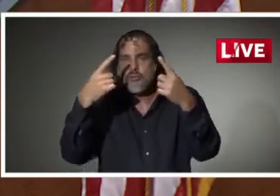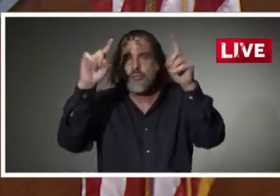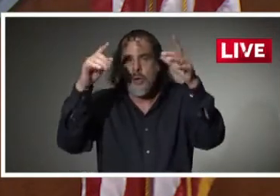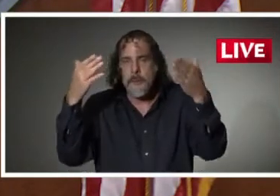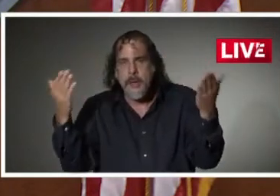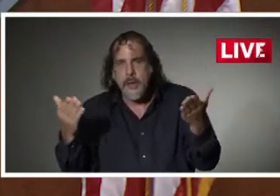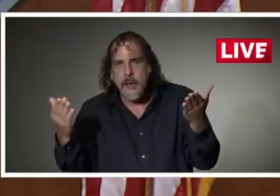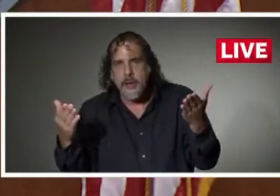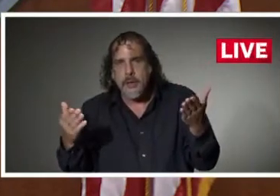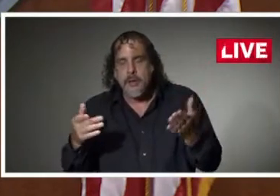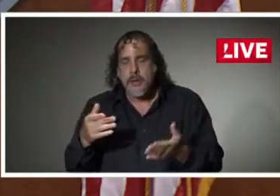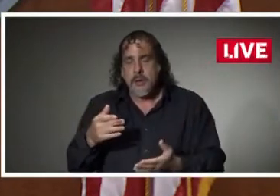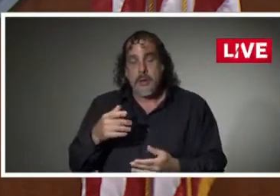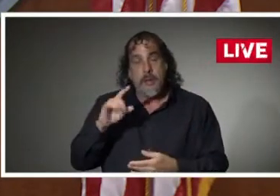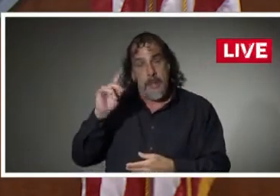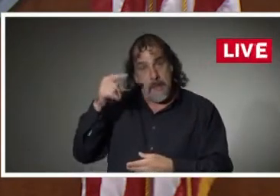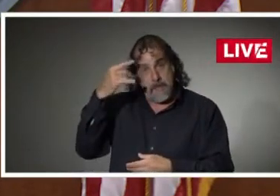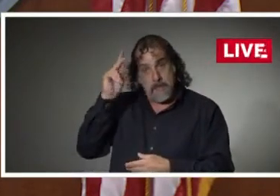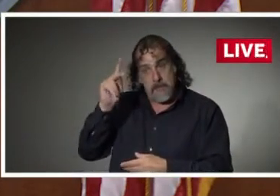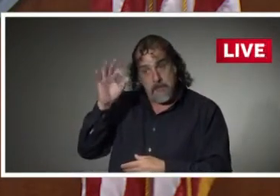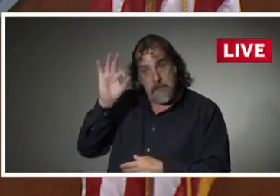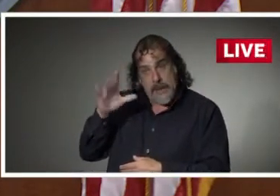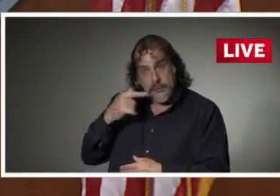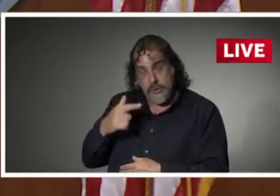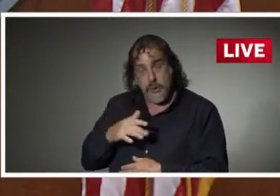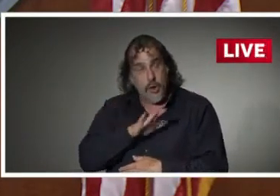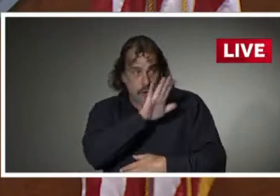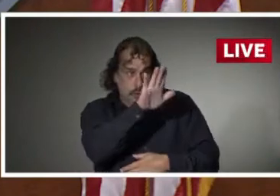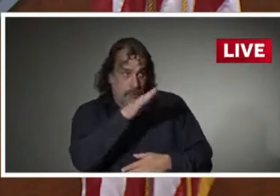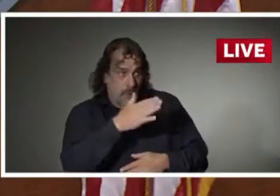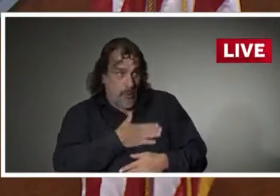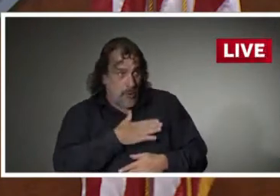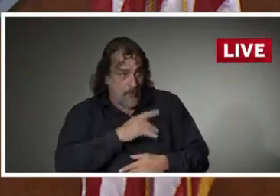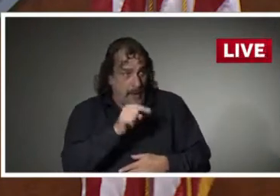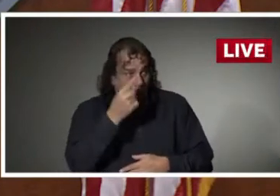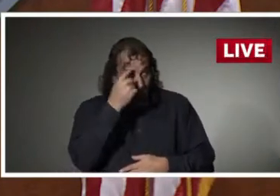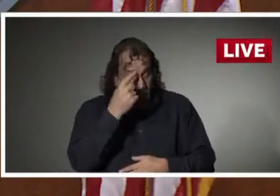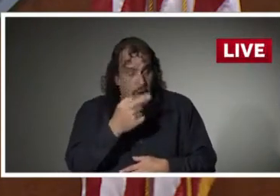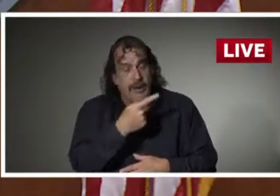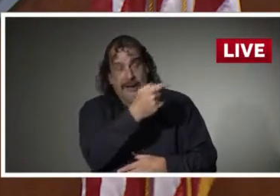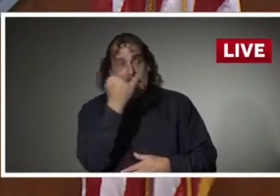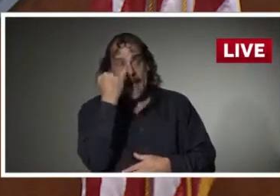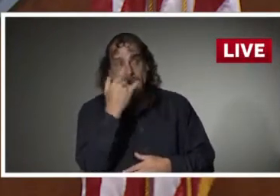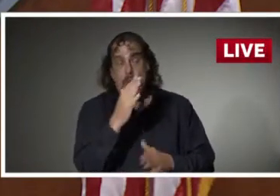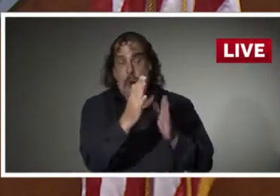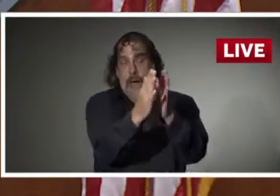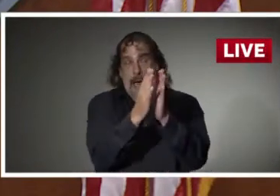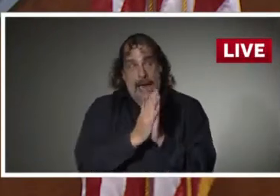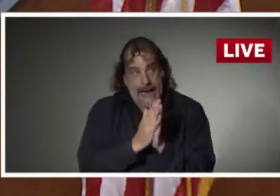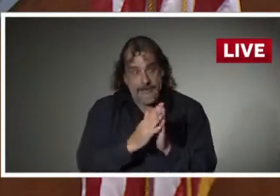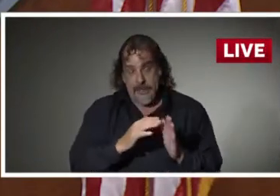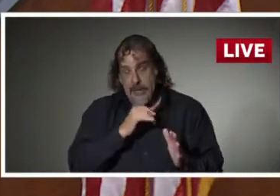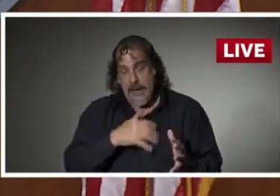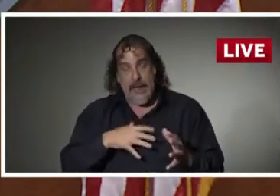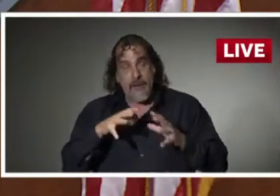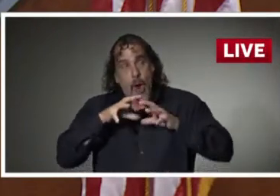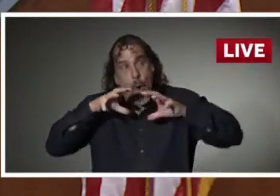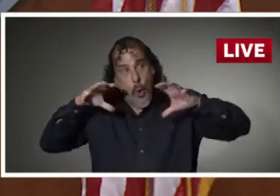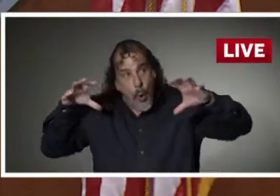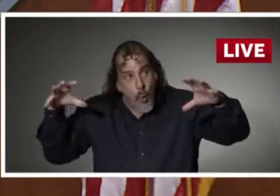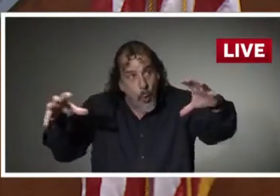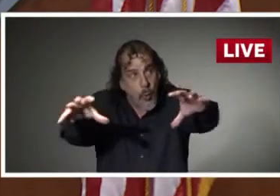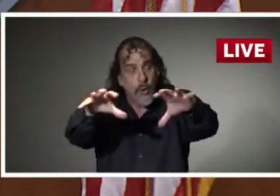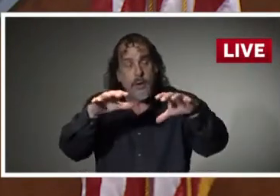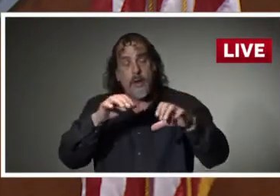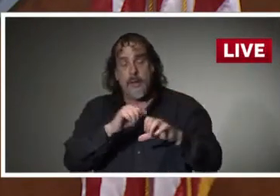And he said, "Well, you're my governor, and if you're asking me to not have large gatherings inside, I'm willing to do